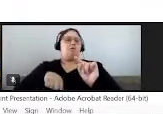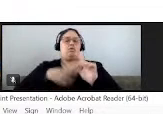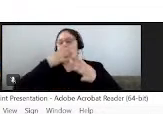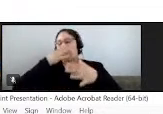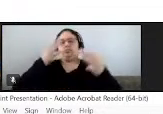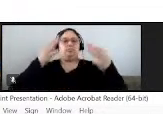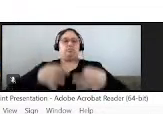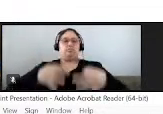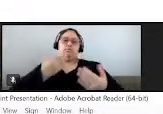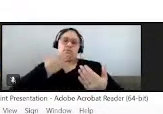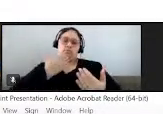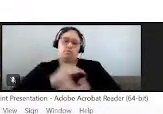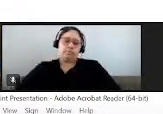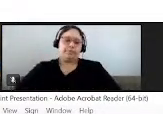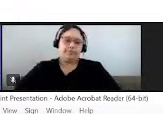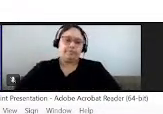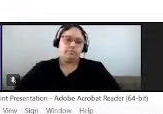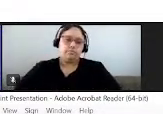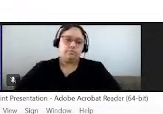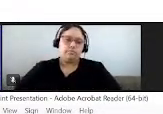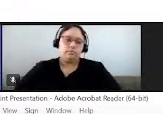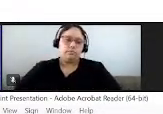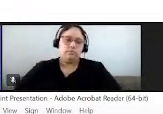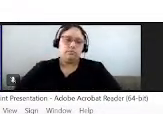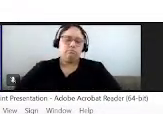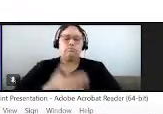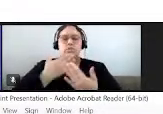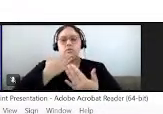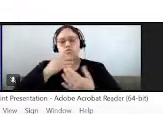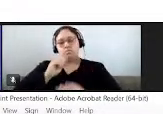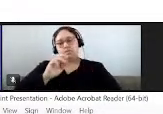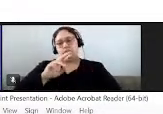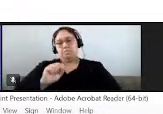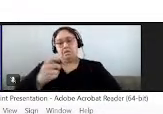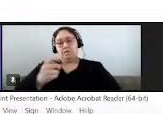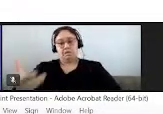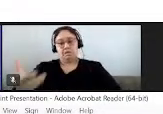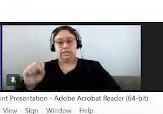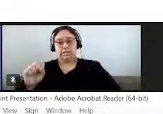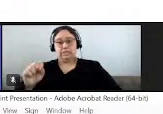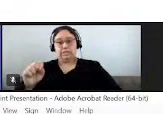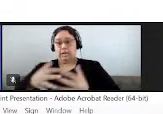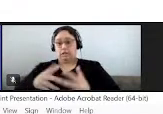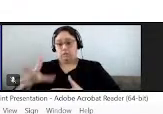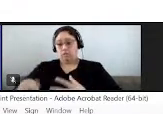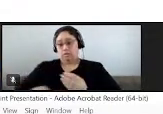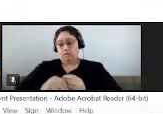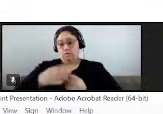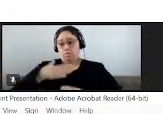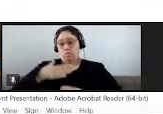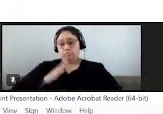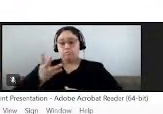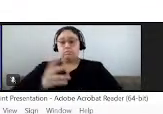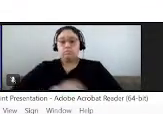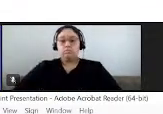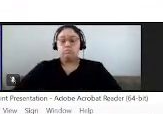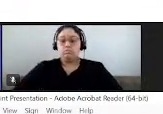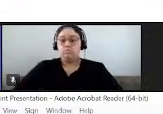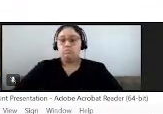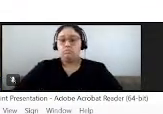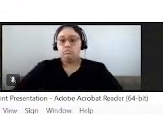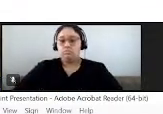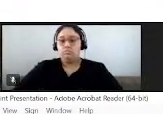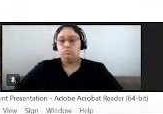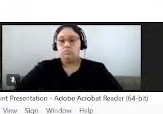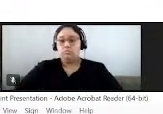determine. Thank you. Thank you so much, Mr. Stemele. Mr. Sasman, anything you would like to add? Good